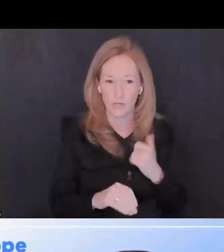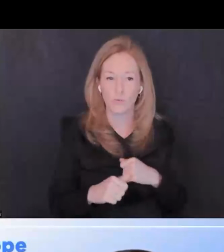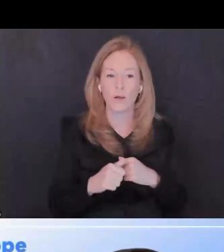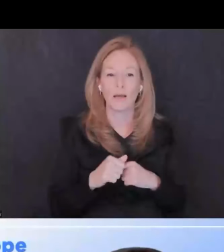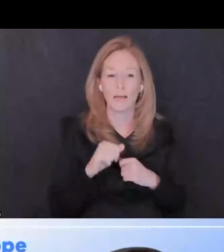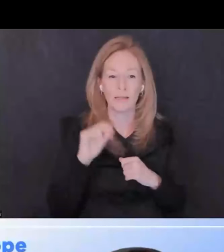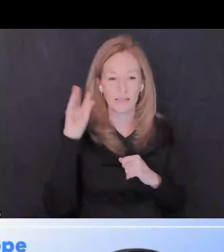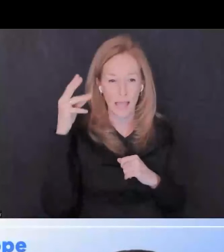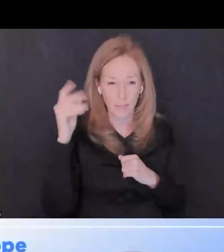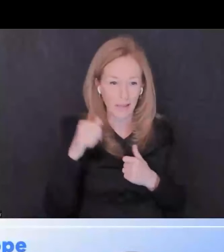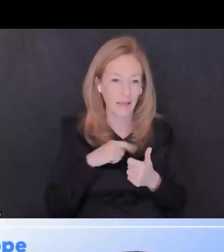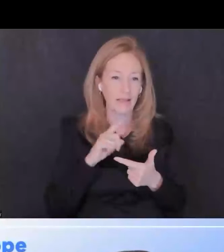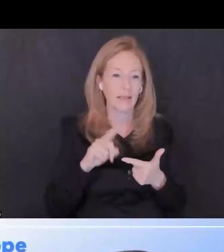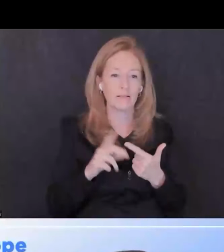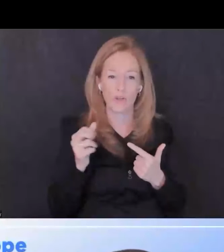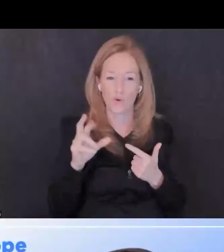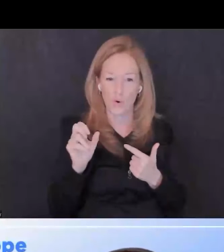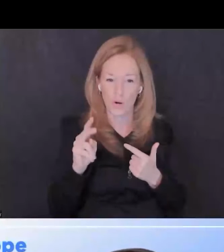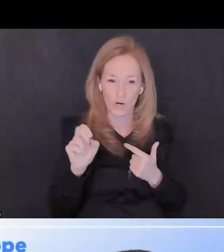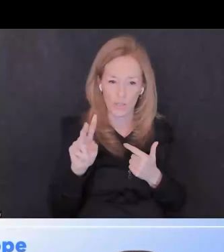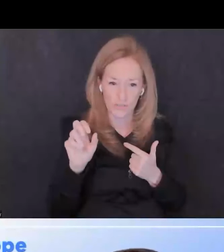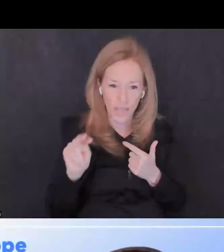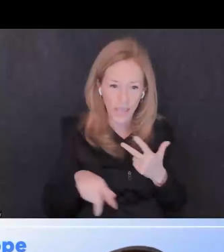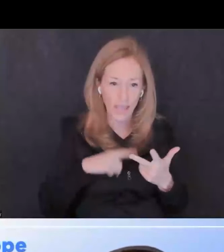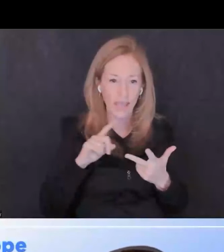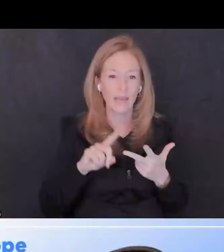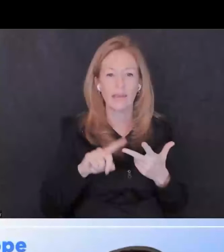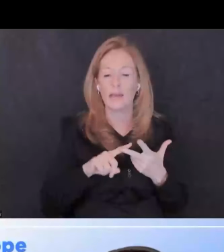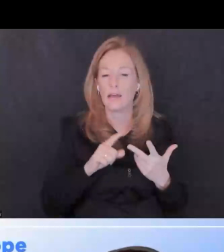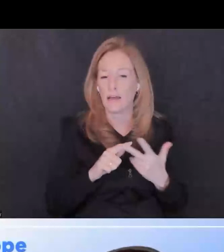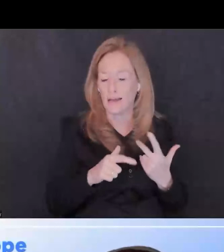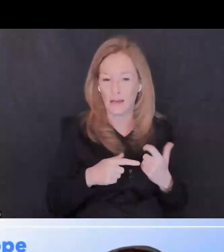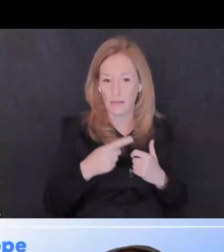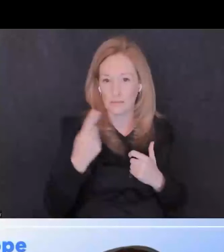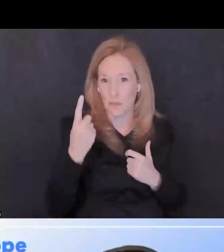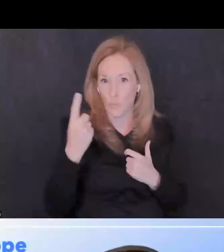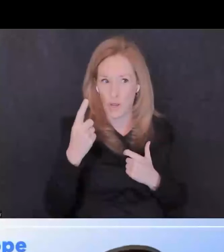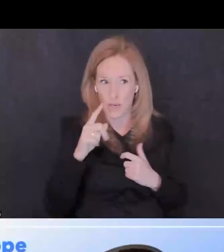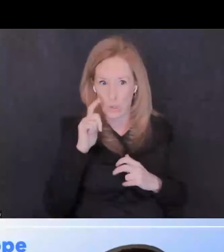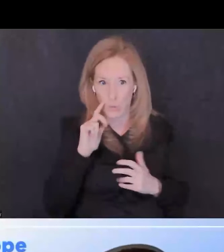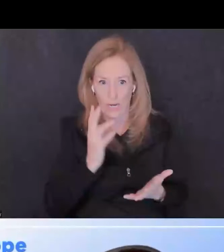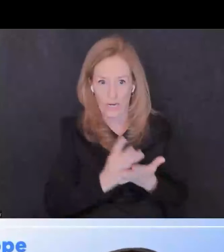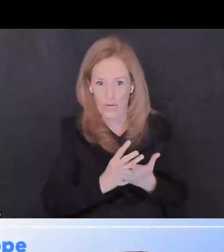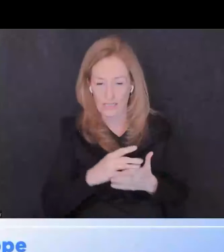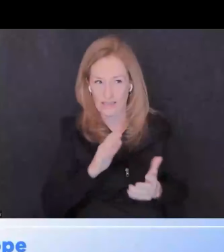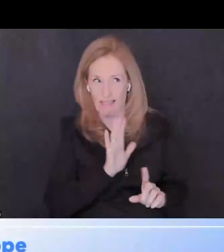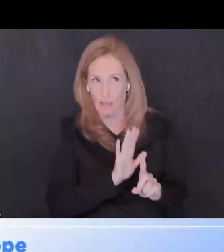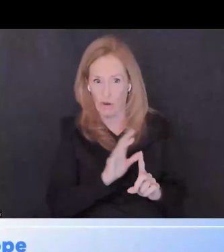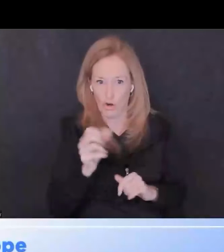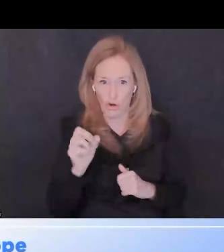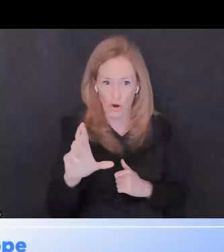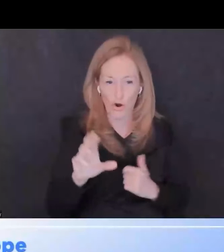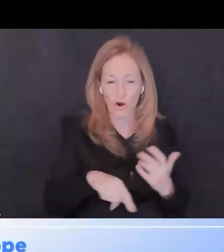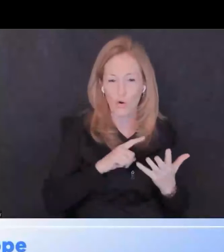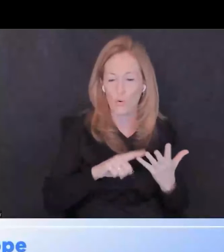coroners, police car. Whether or not you were alive at that time, this was a part of a featured presentation previously in the Jam. So